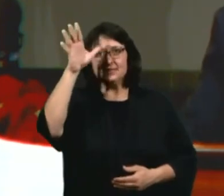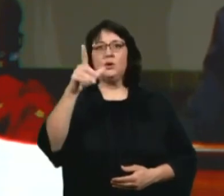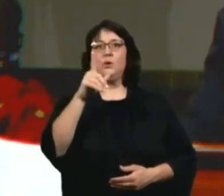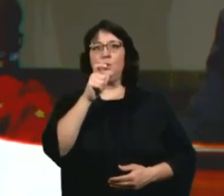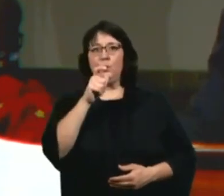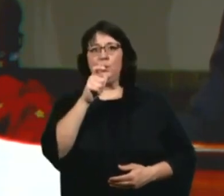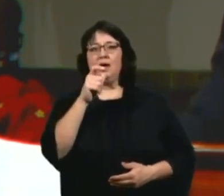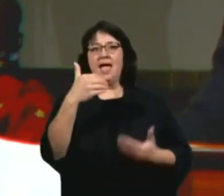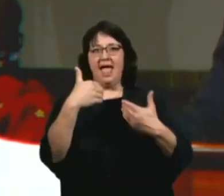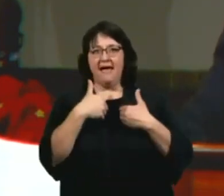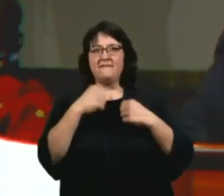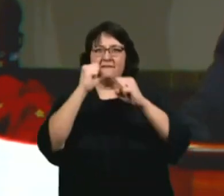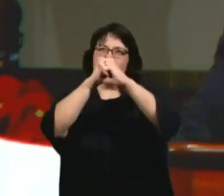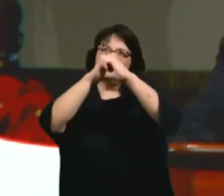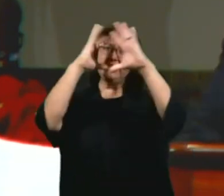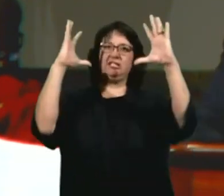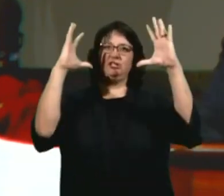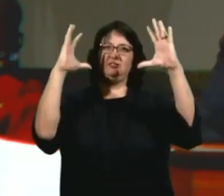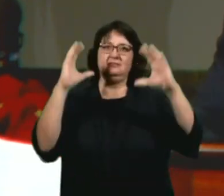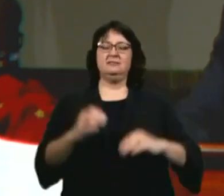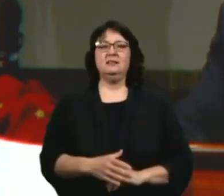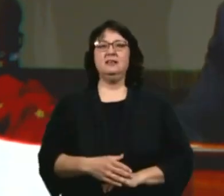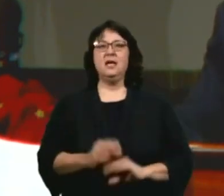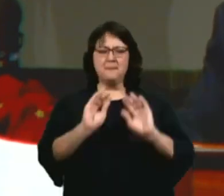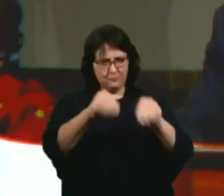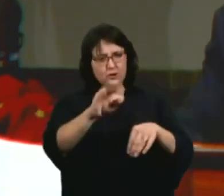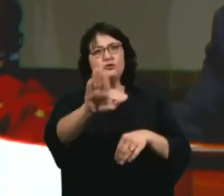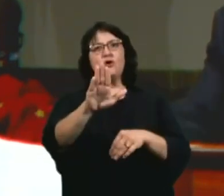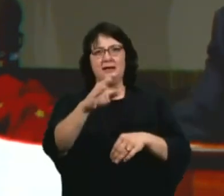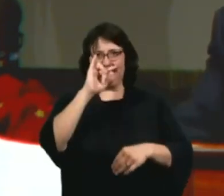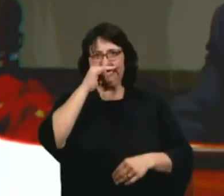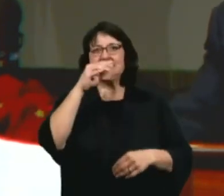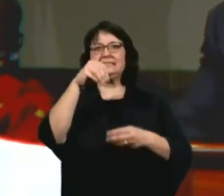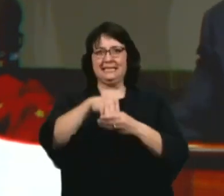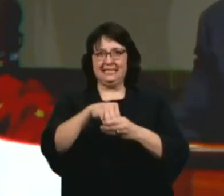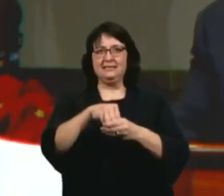who has a vision. Amen. To put your kids in